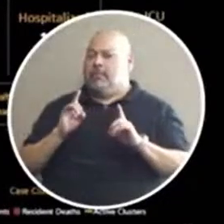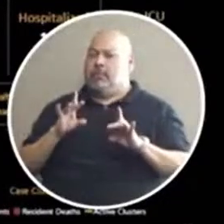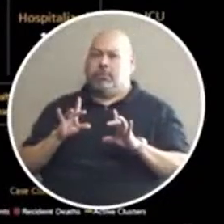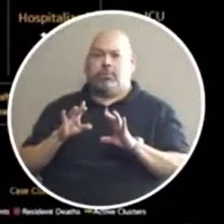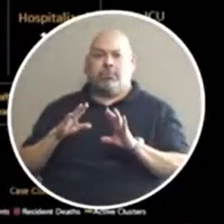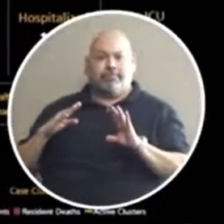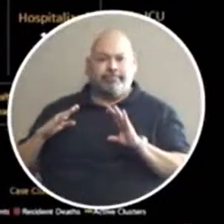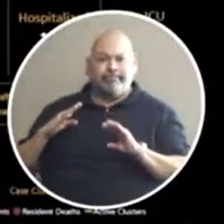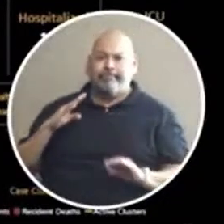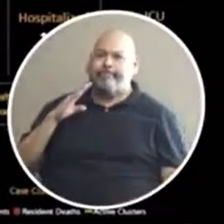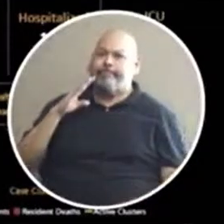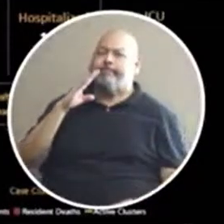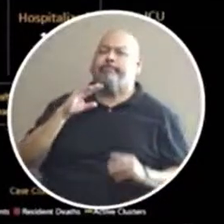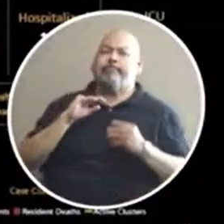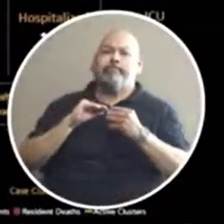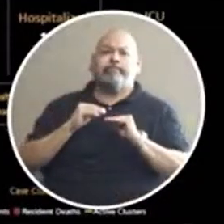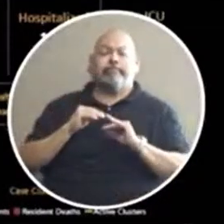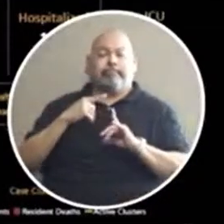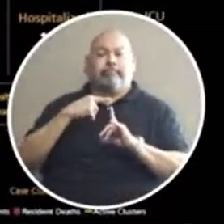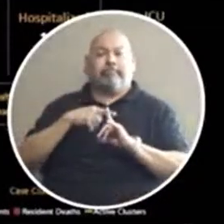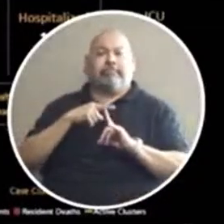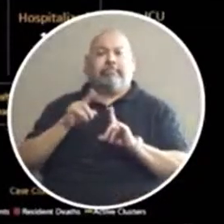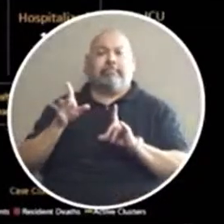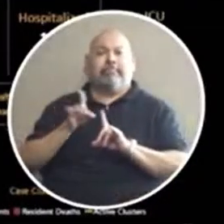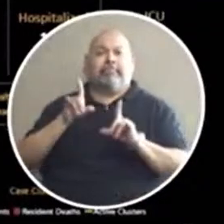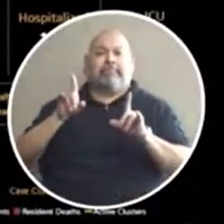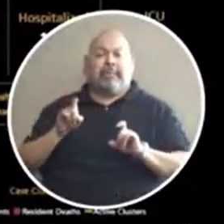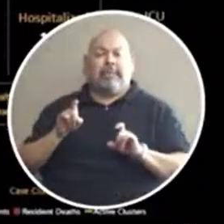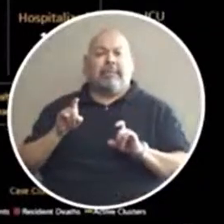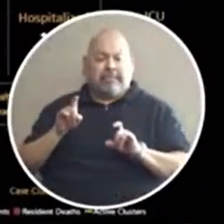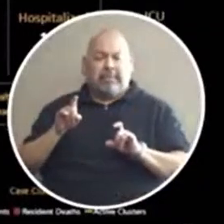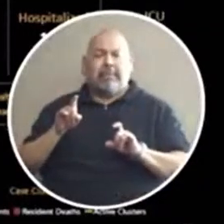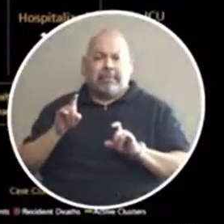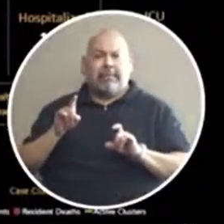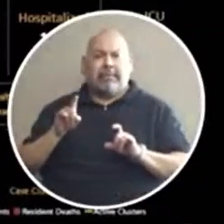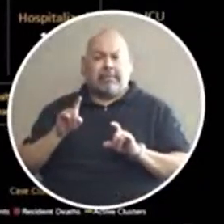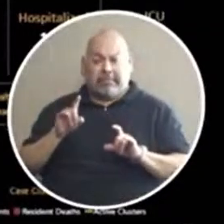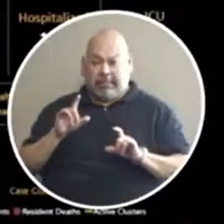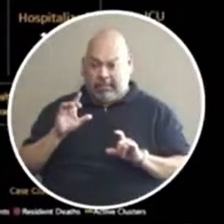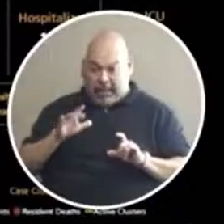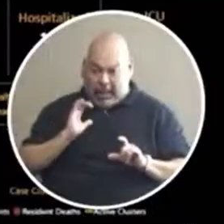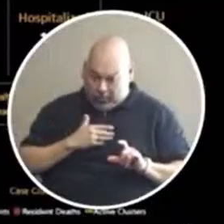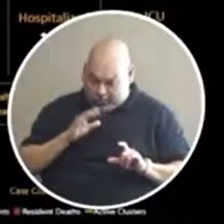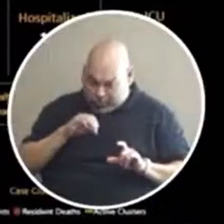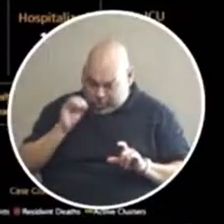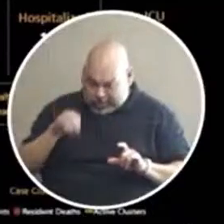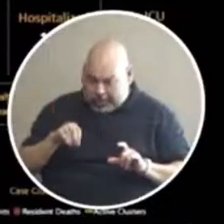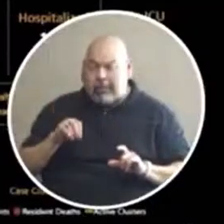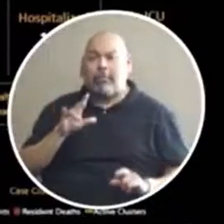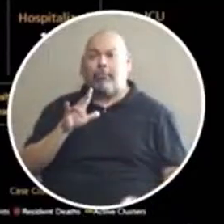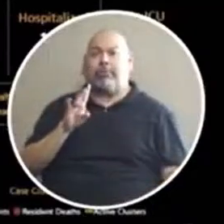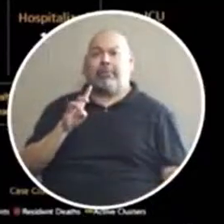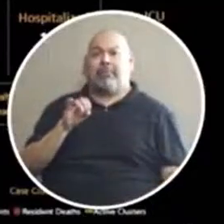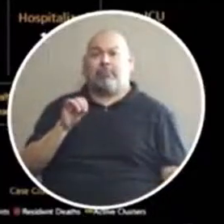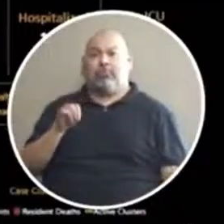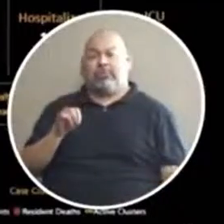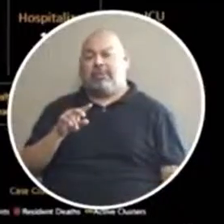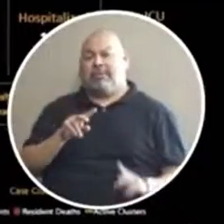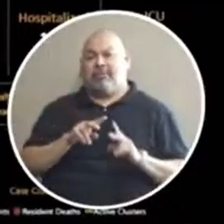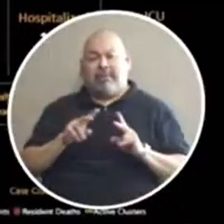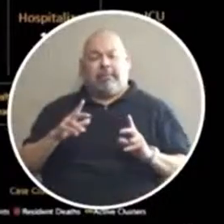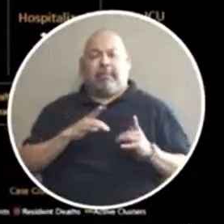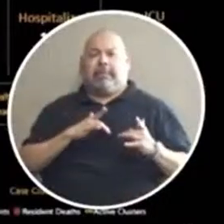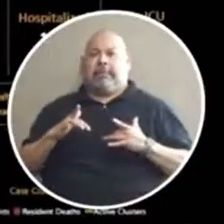climb. Our number of positive cases per 100,000 population has reached 37, which is also